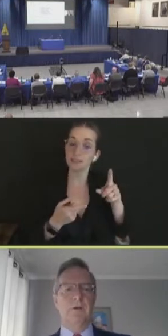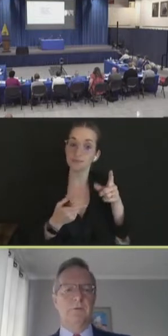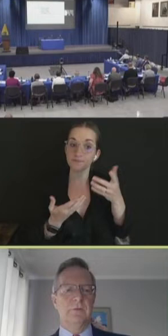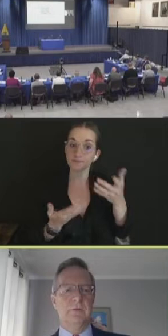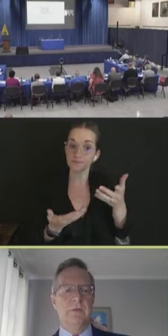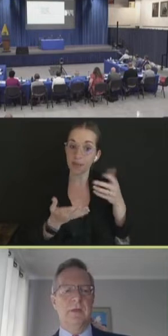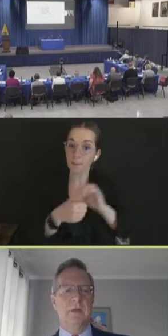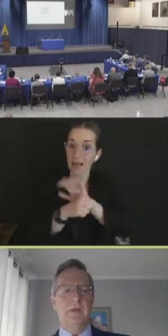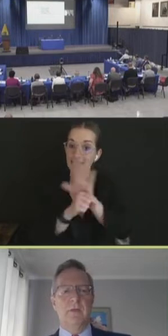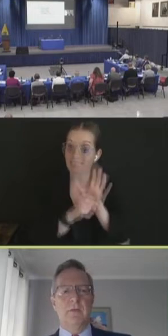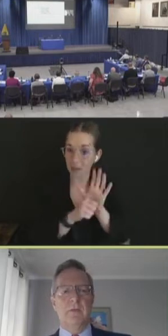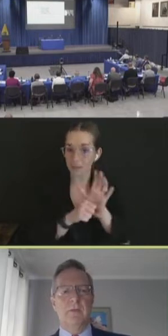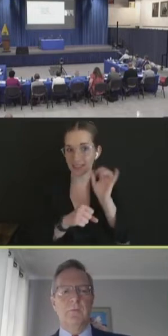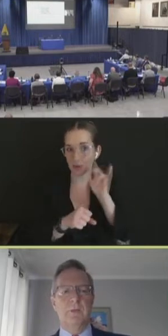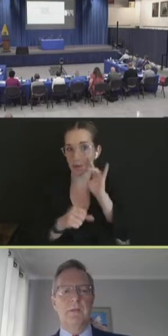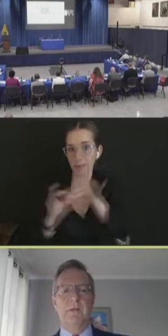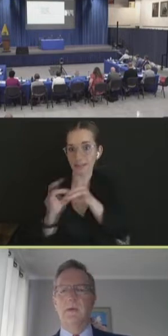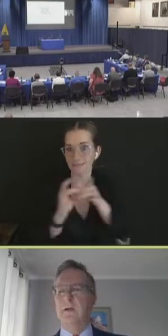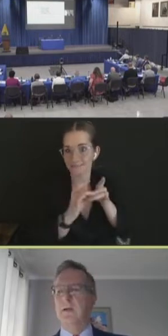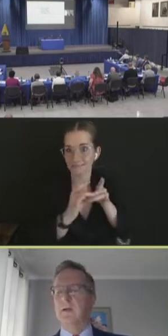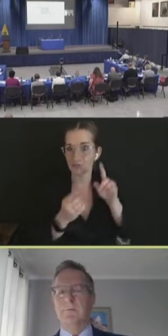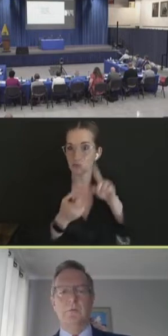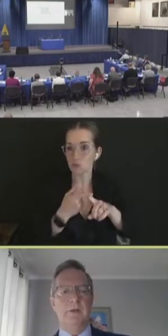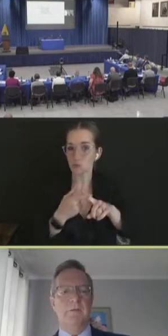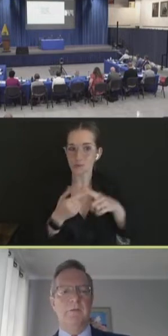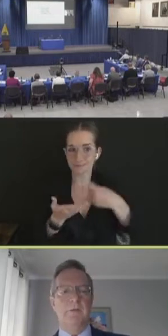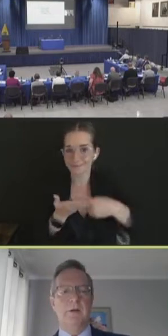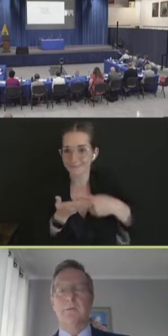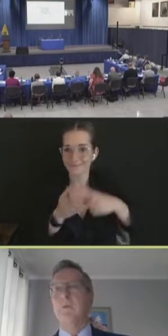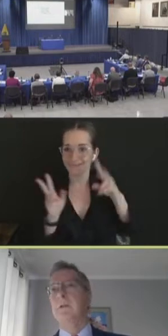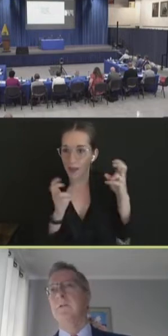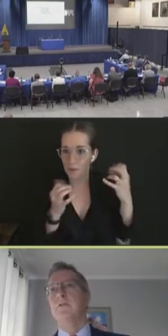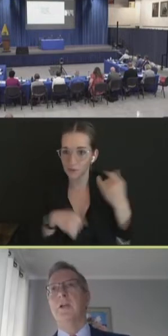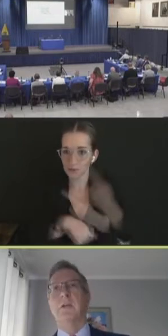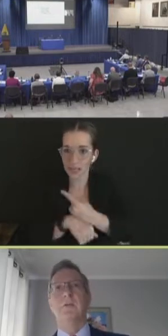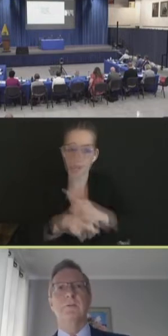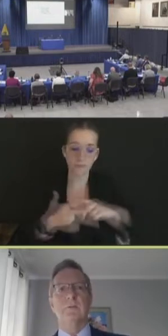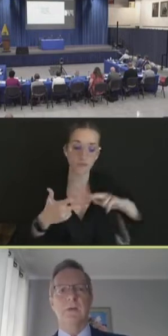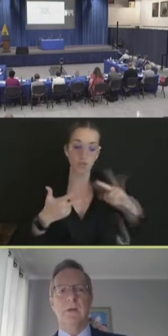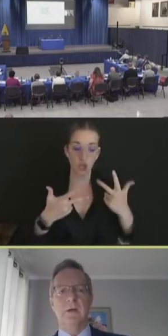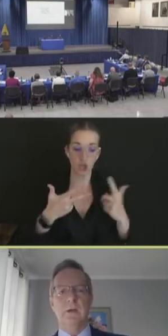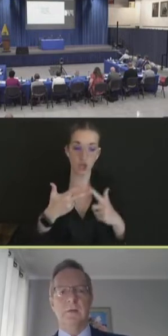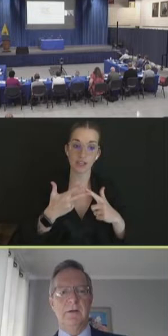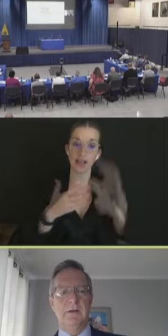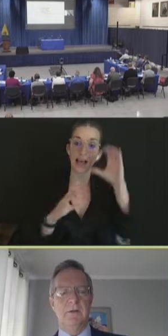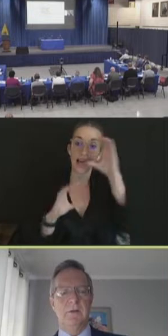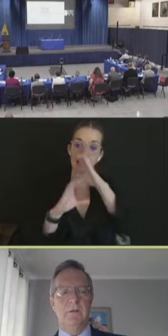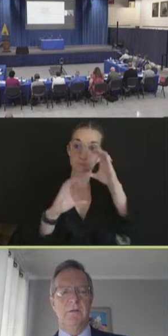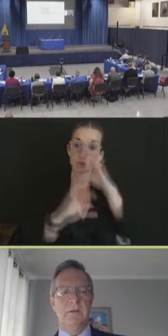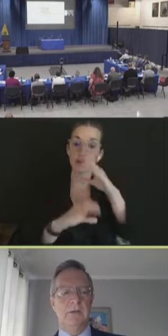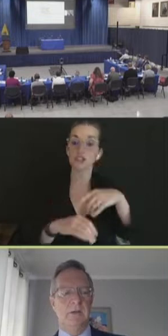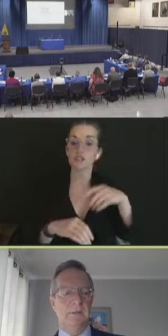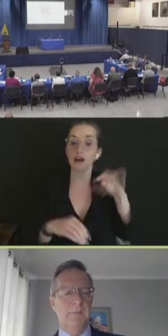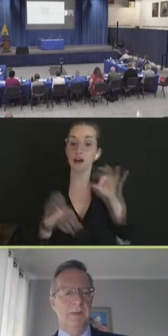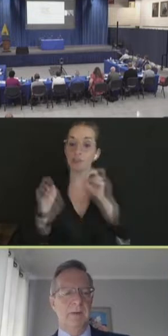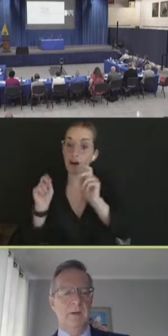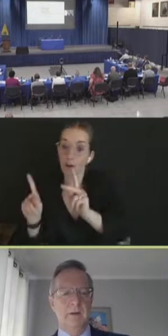for discussion today. Third will be exploration of opportunities and challenges that are